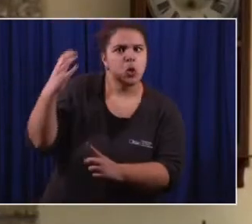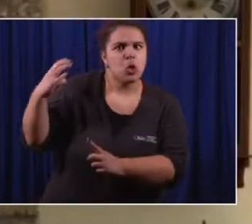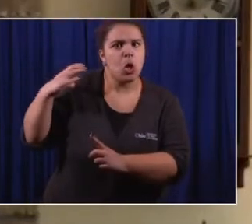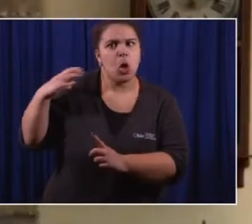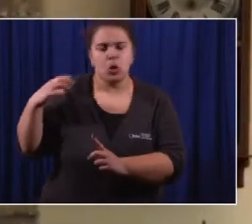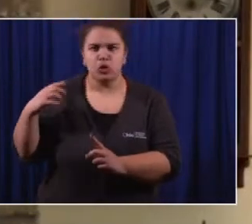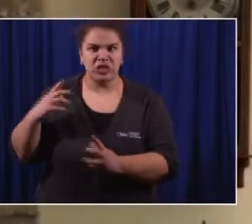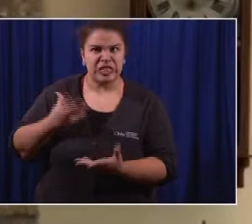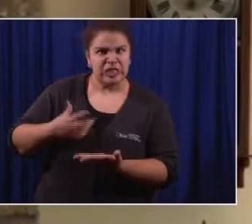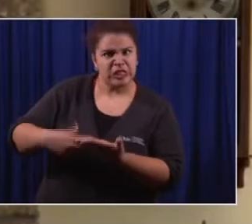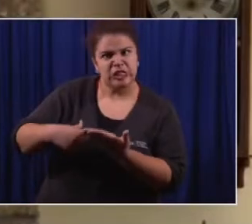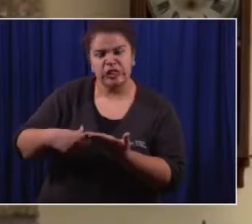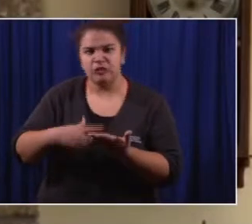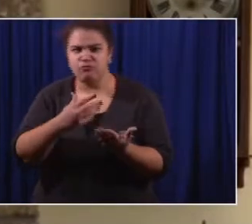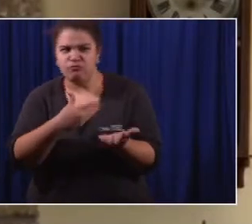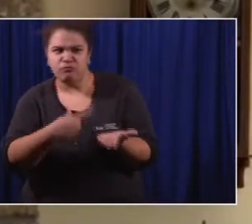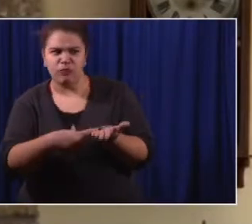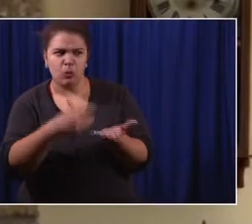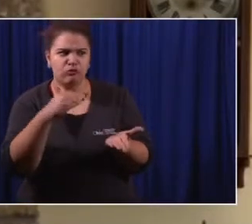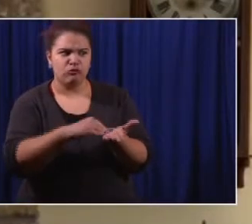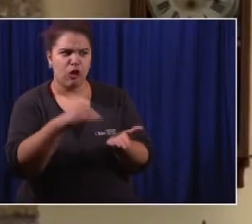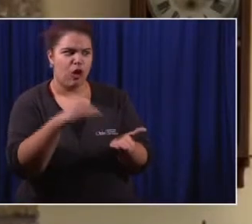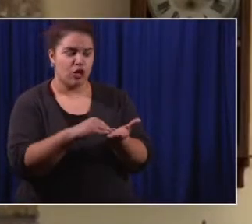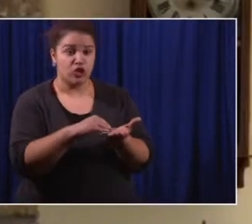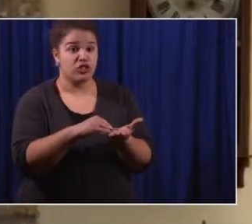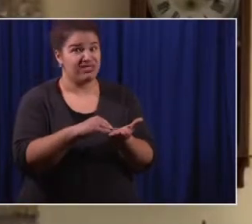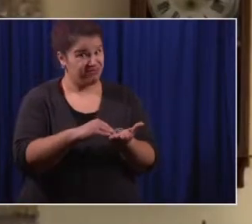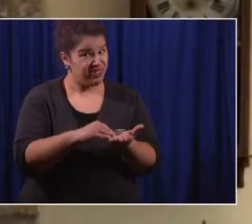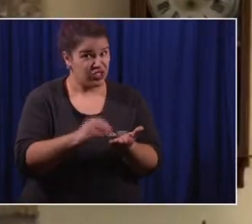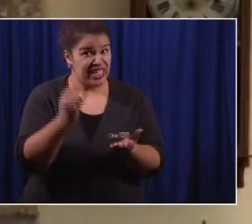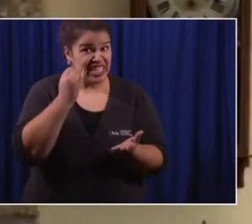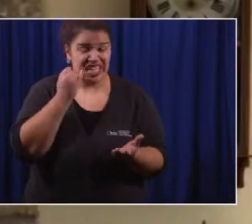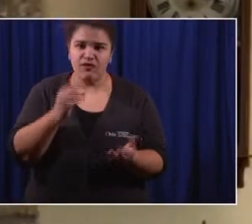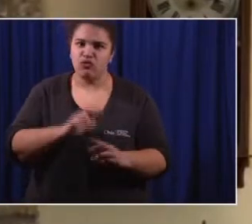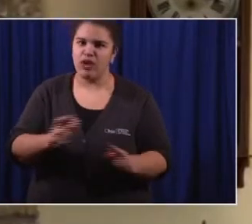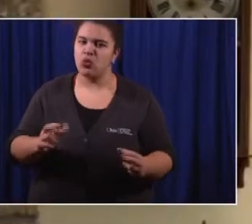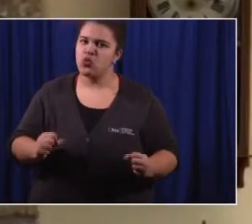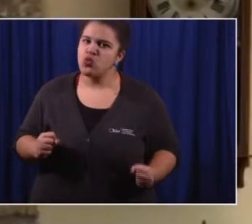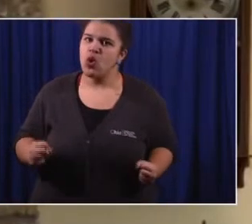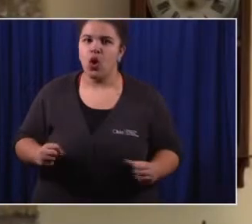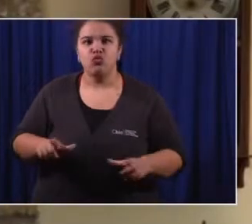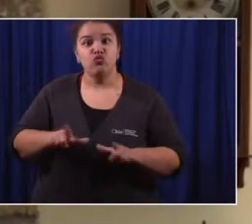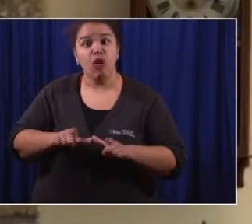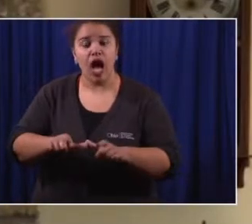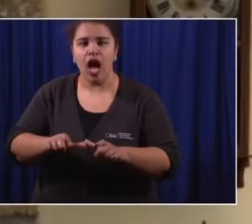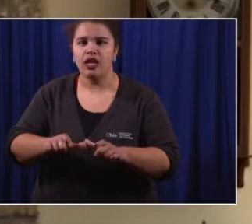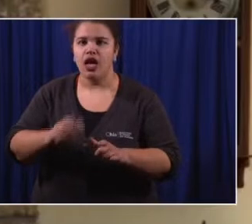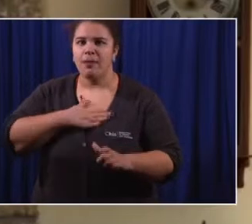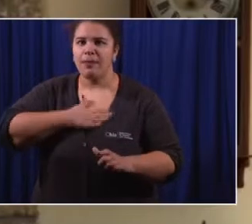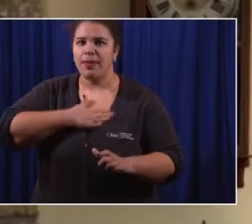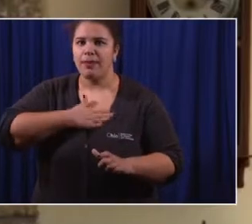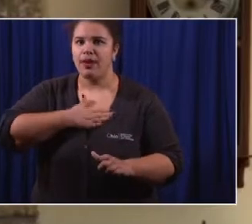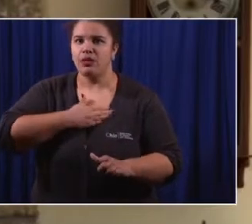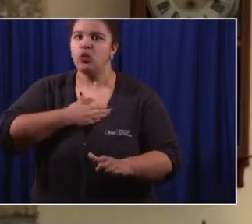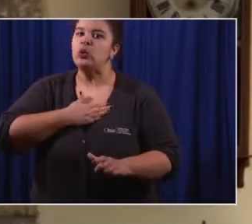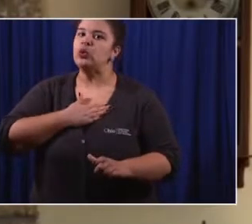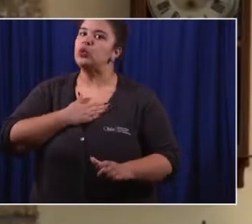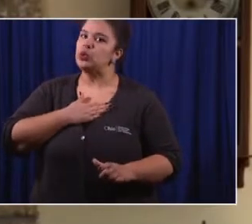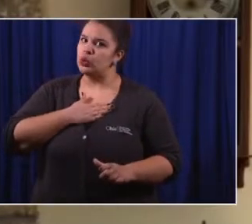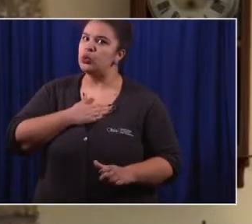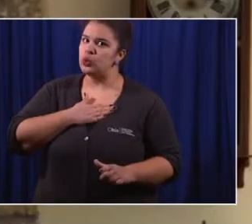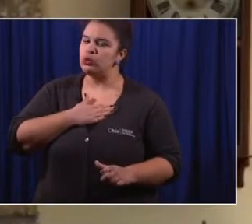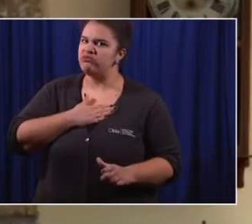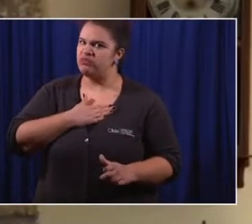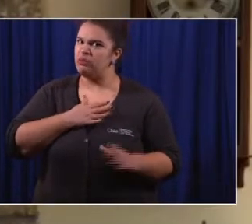run. So, we've tried to, in these 2:00 sessions, bring you the